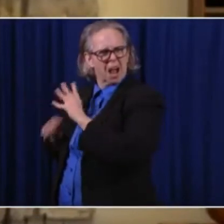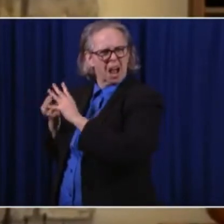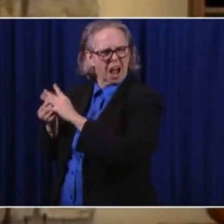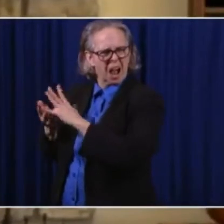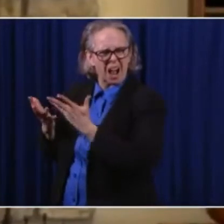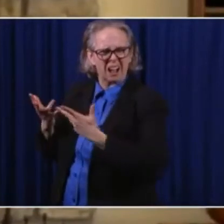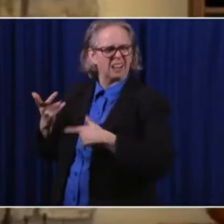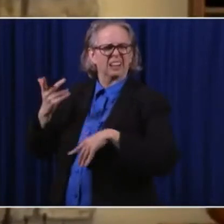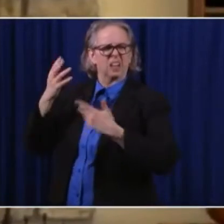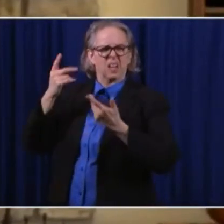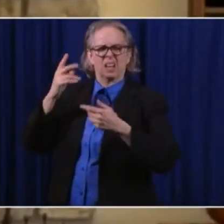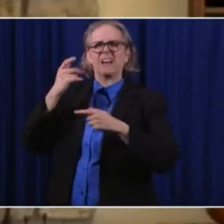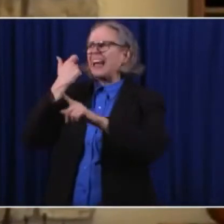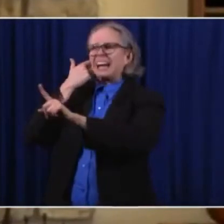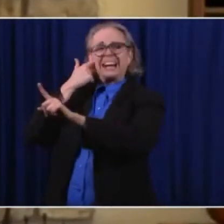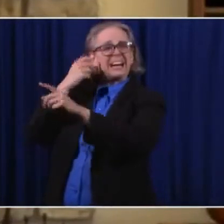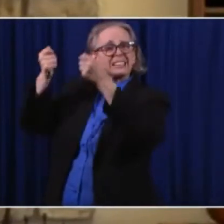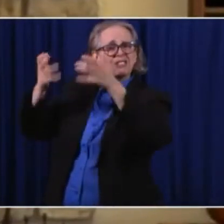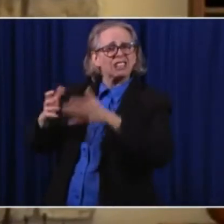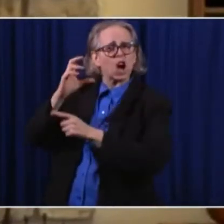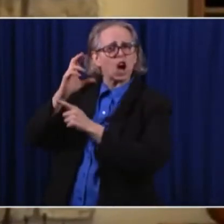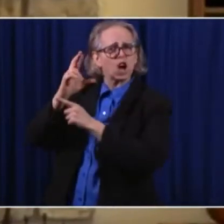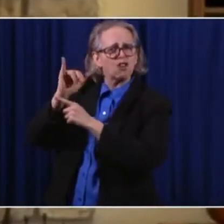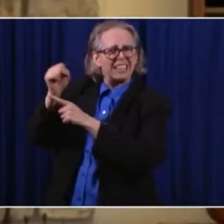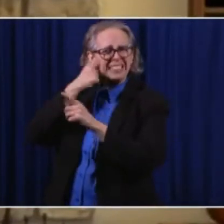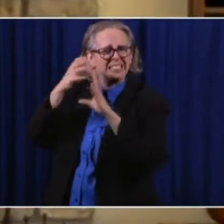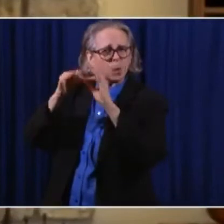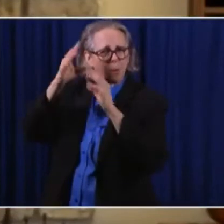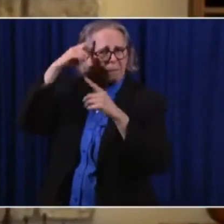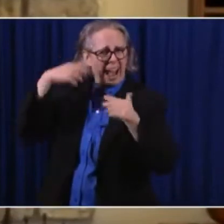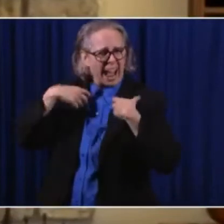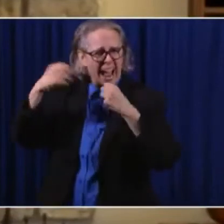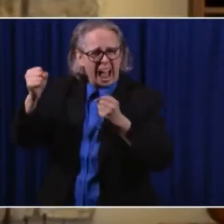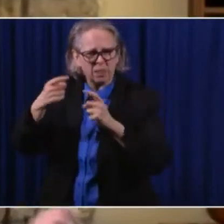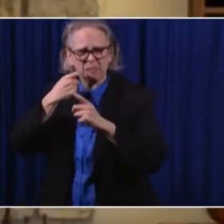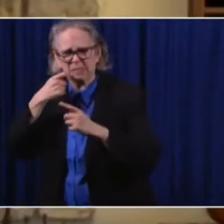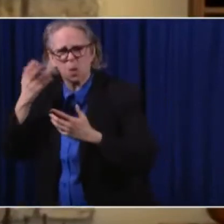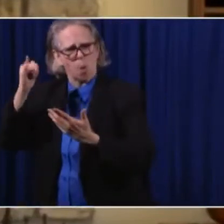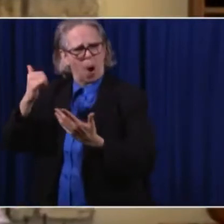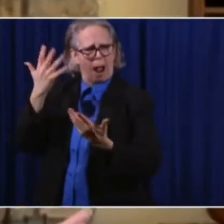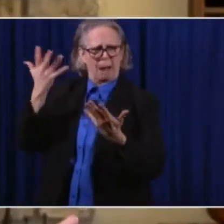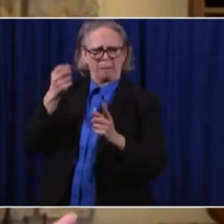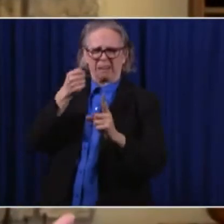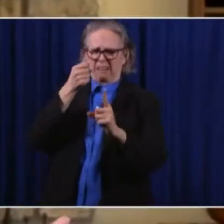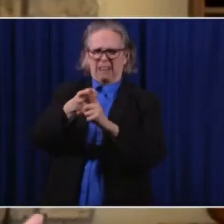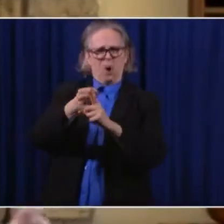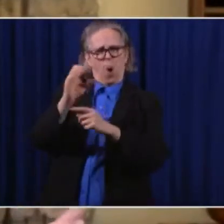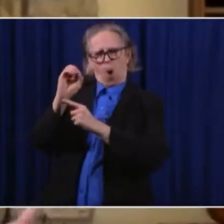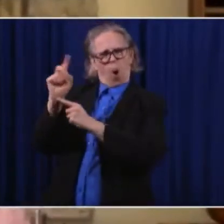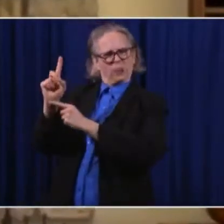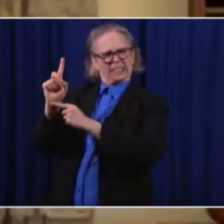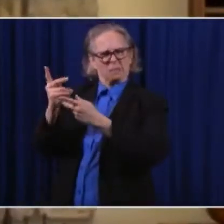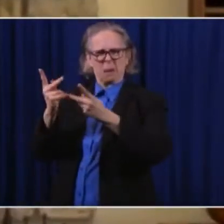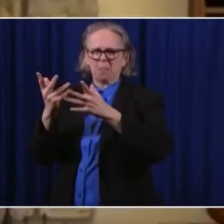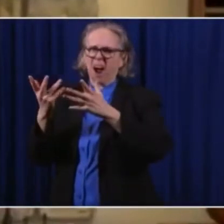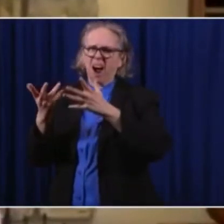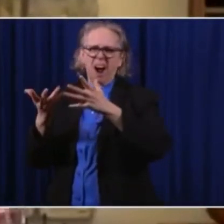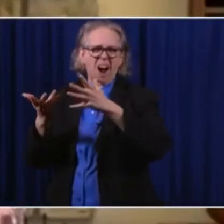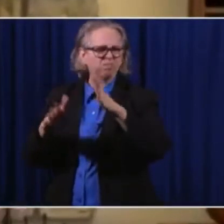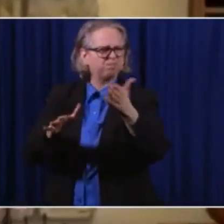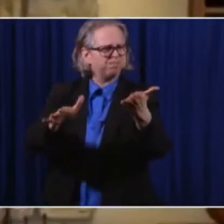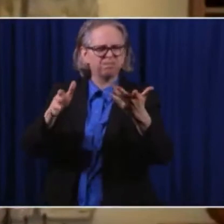people being together. And we think one of the reasons those overdoses went up is, frankly, people took drugs, they overdosed, no one was